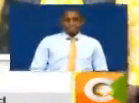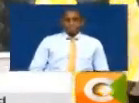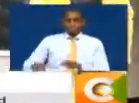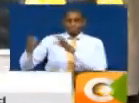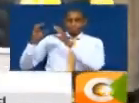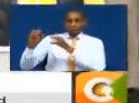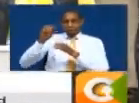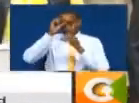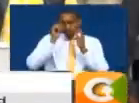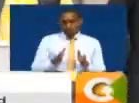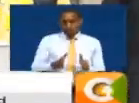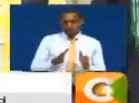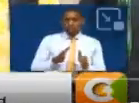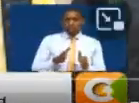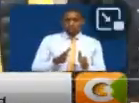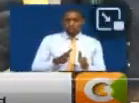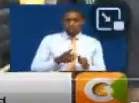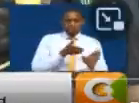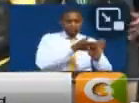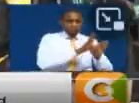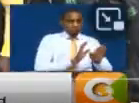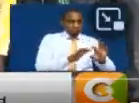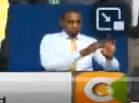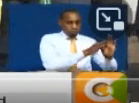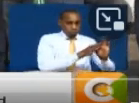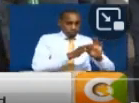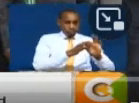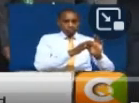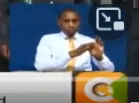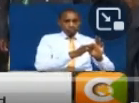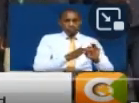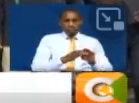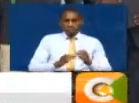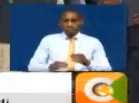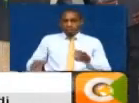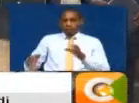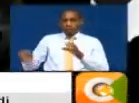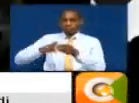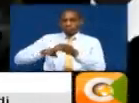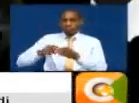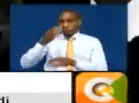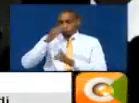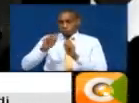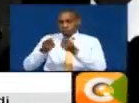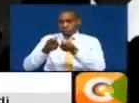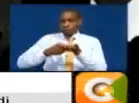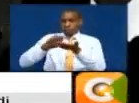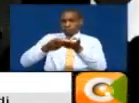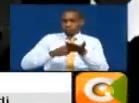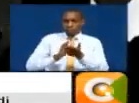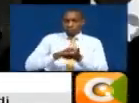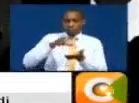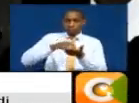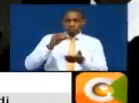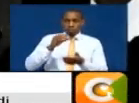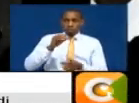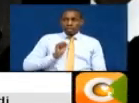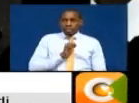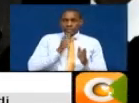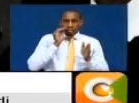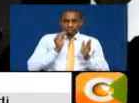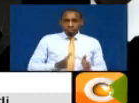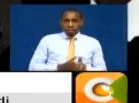Kilifi Governor Amazon Kiingi, who ditched Azimio La Umoja One Kenya team for Ruto's Kenya Kwanza, has negotiated for the Senate Speaker slot in